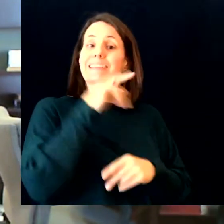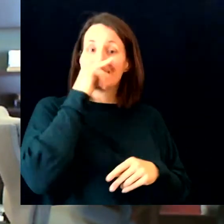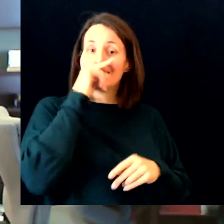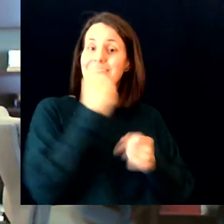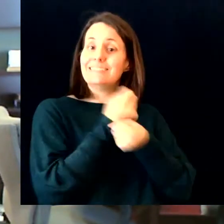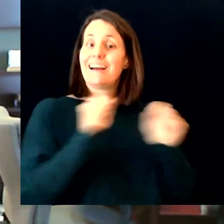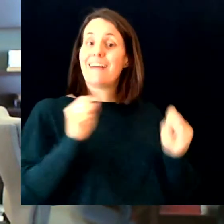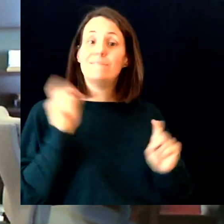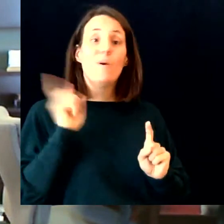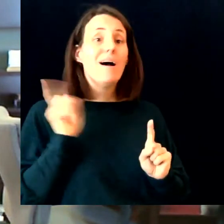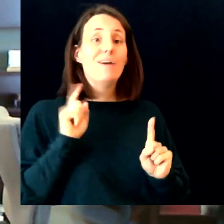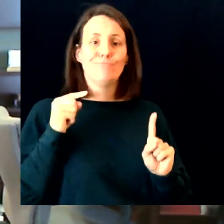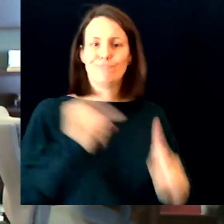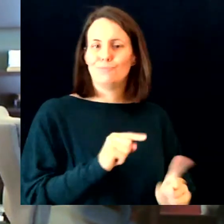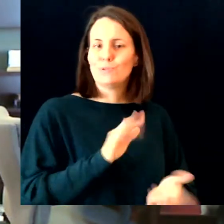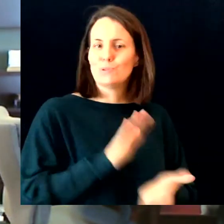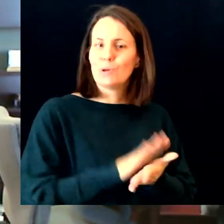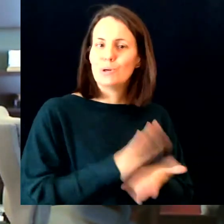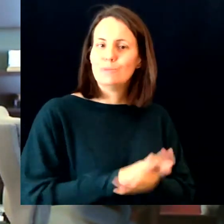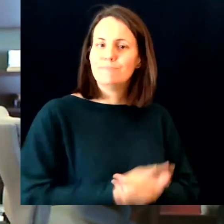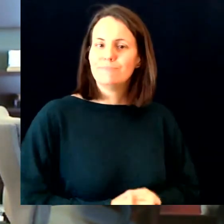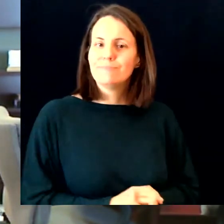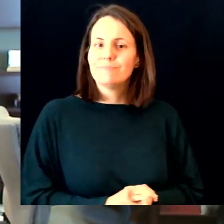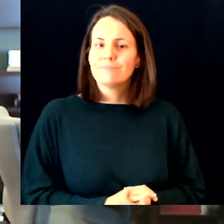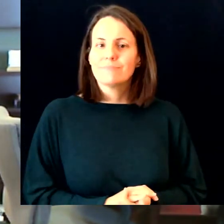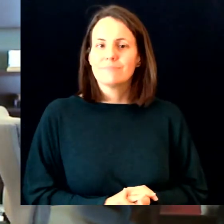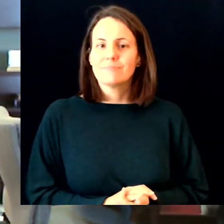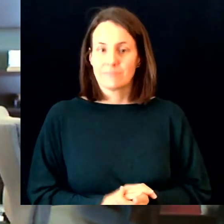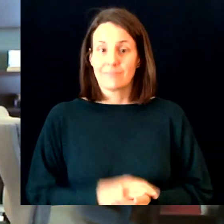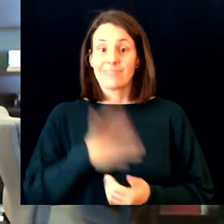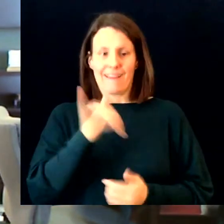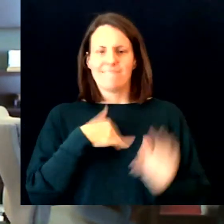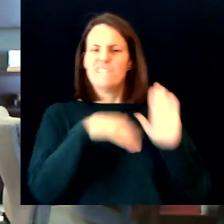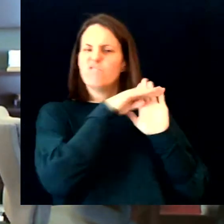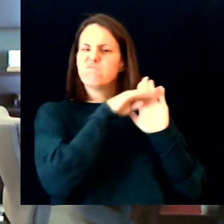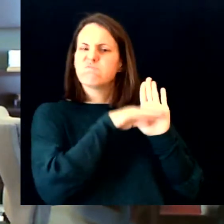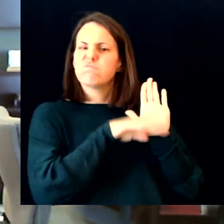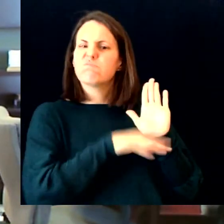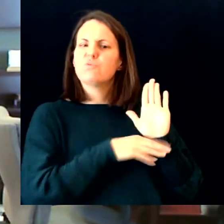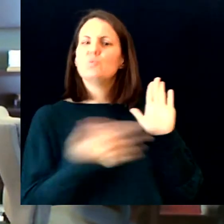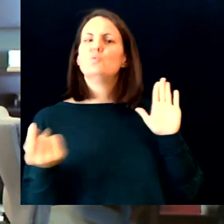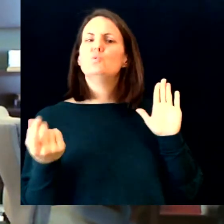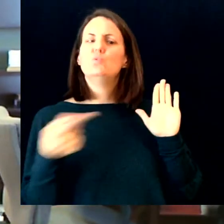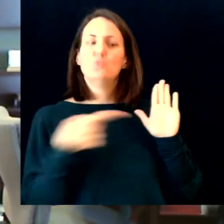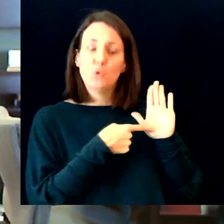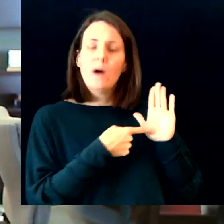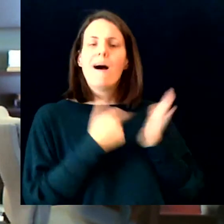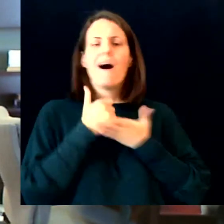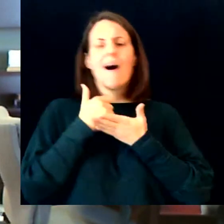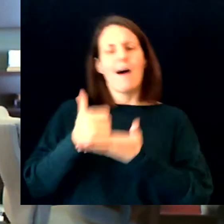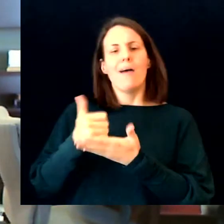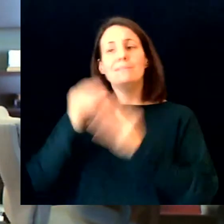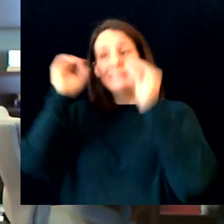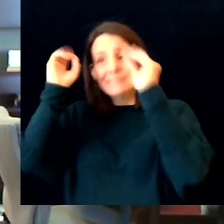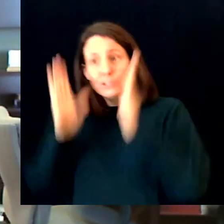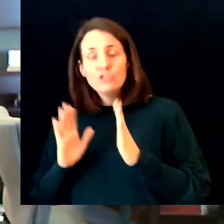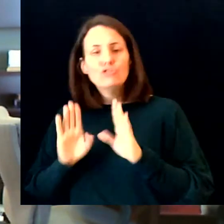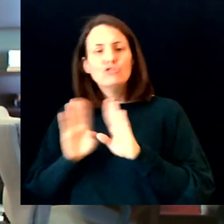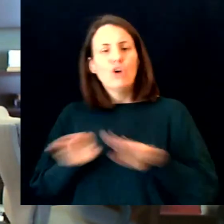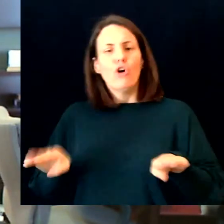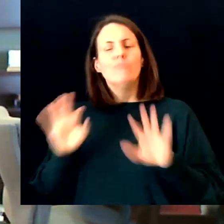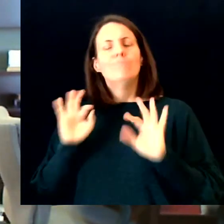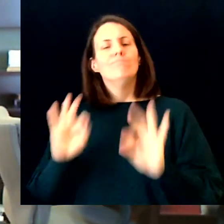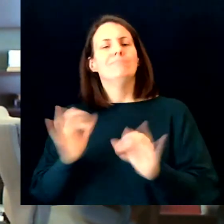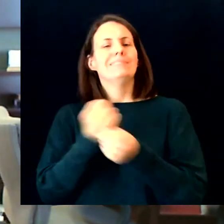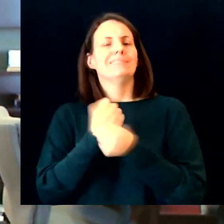their teachers healthy and in the classroom. I will turn things over now to Dr. Jasmine Zapata to talk about the importance of getting